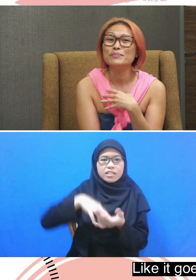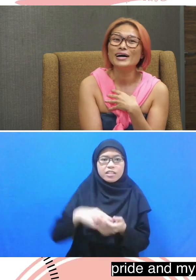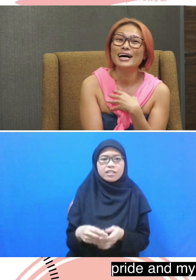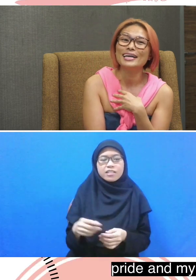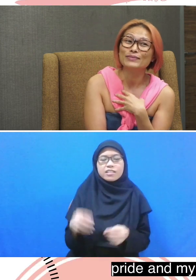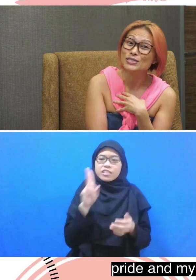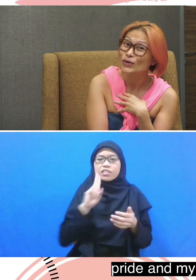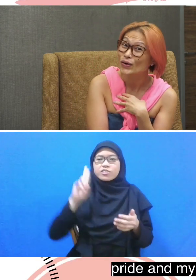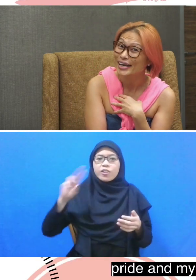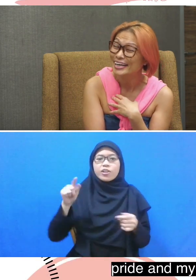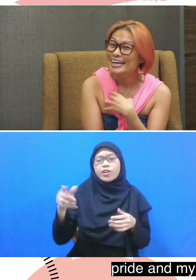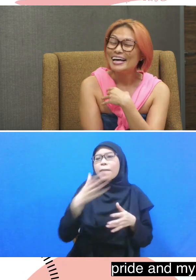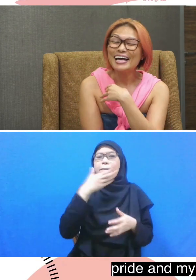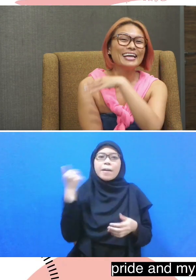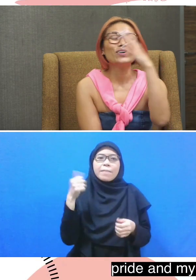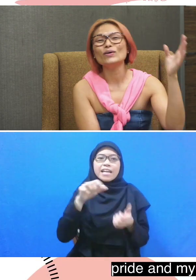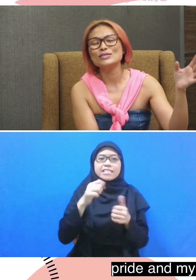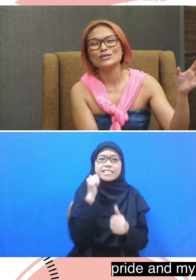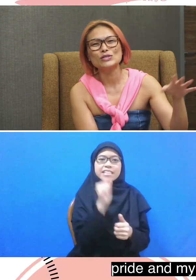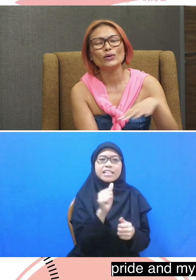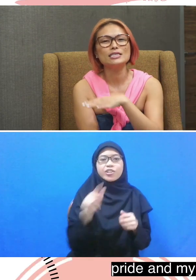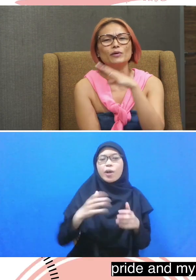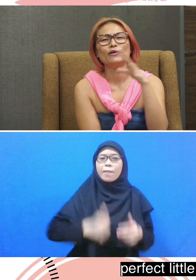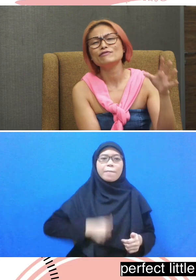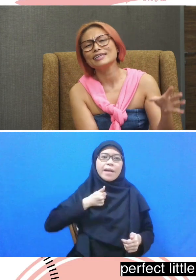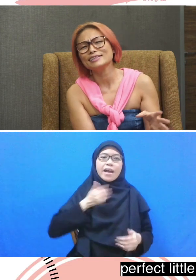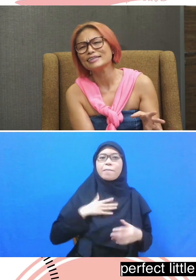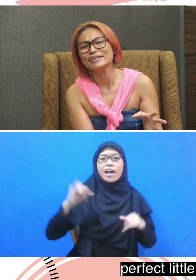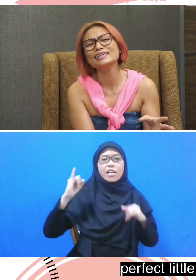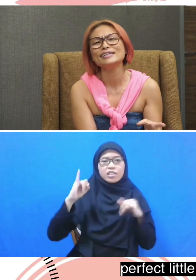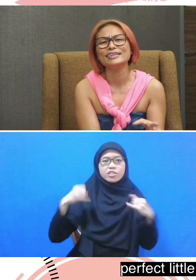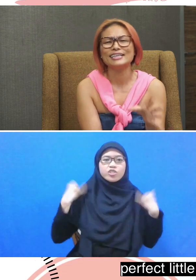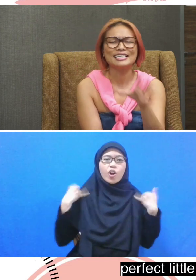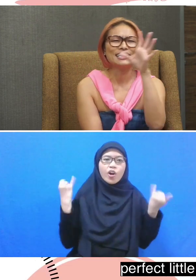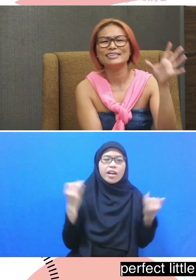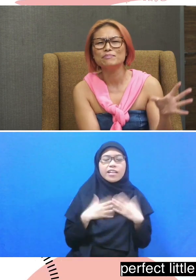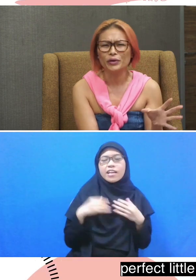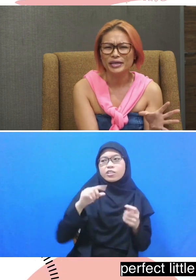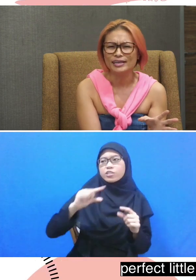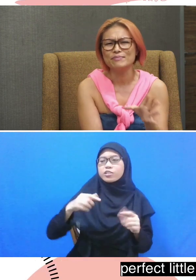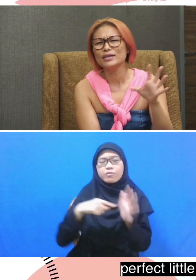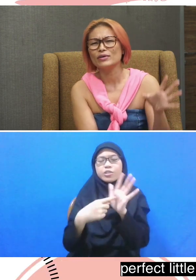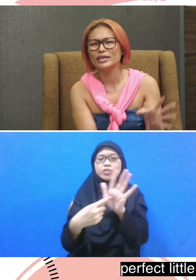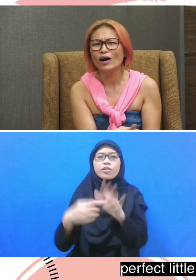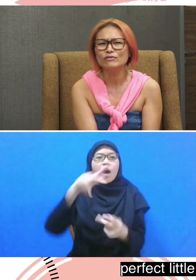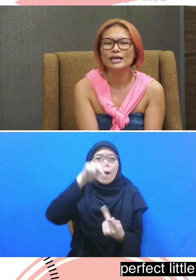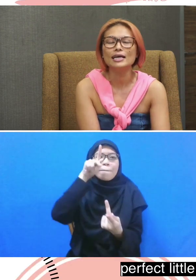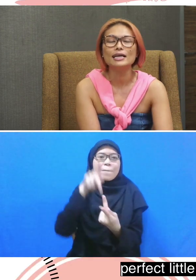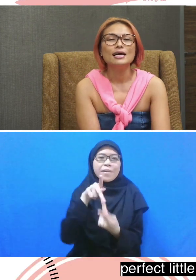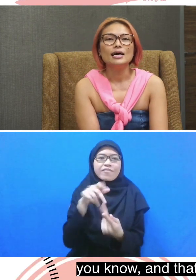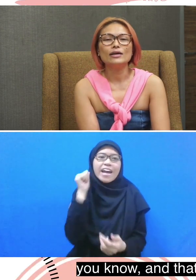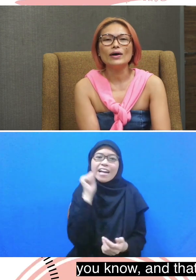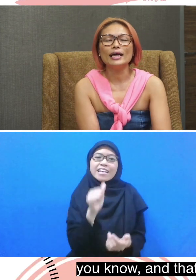you're my pride and my joy." And then it goes, you know, showing this perfect little girl in that slender body in a ballerina